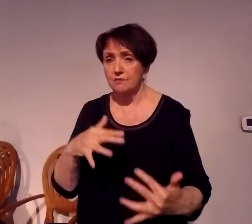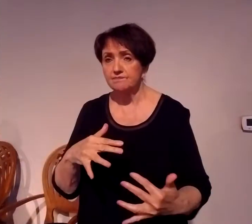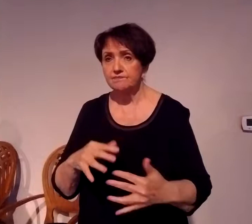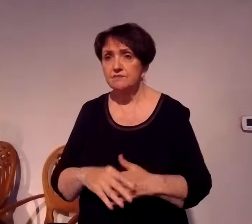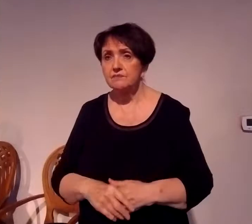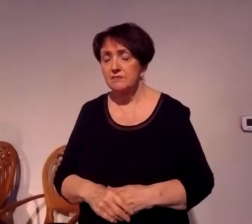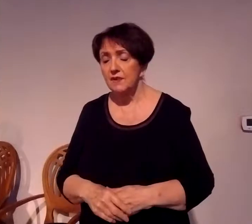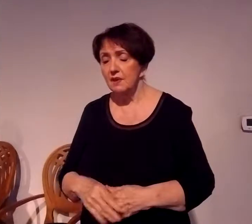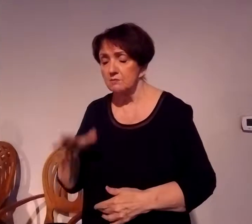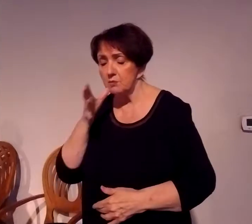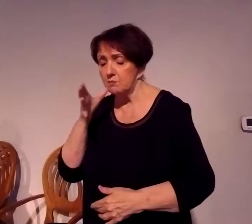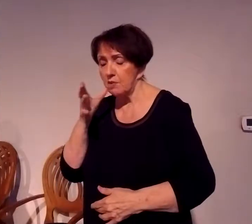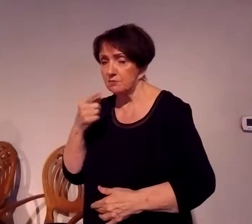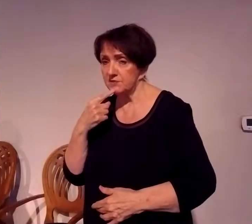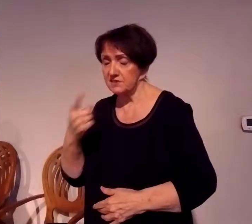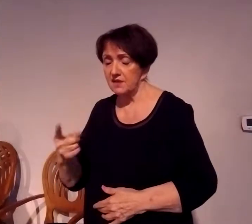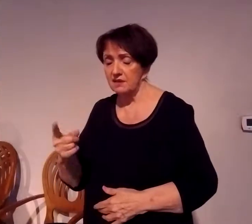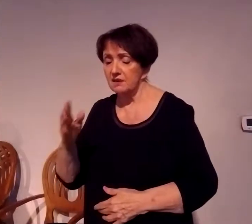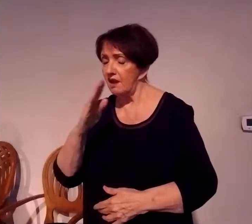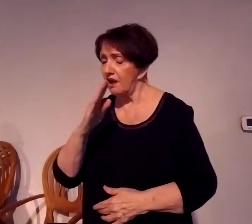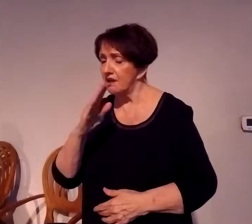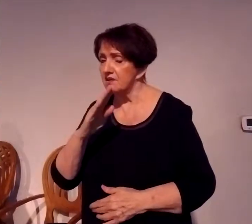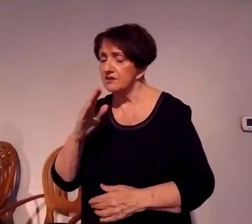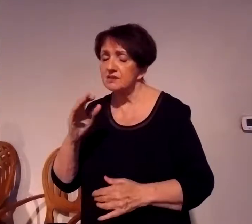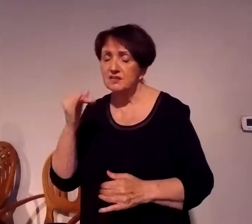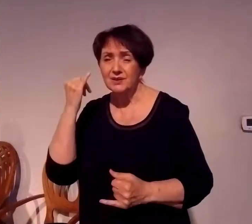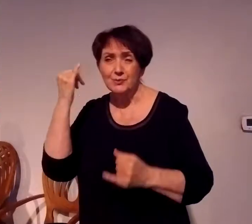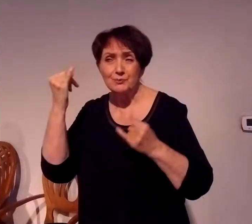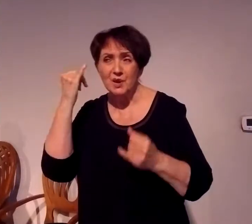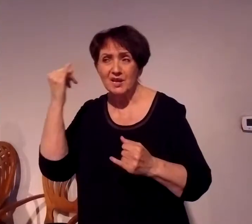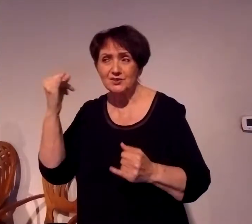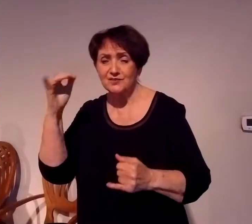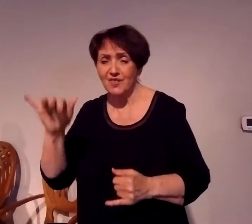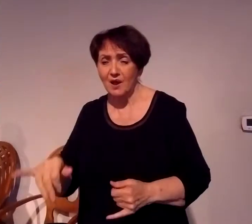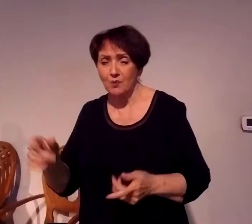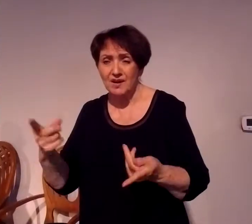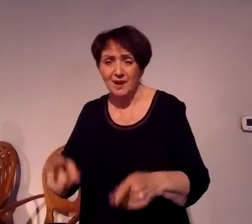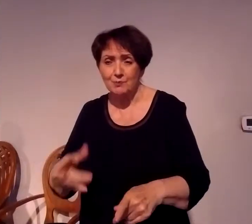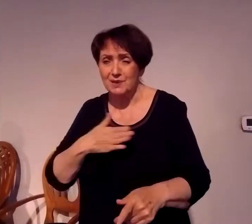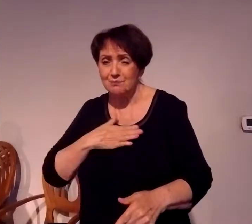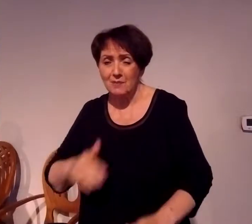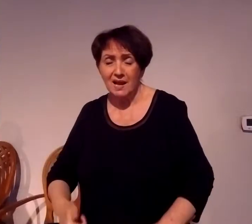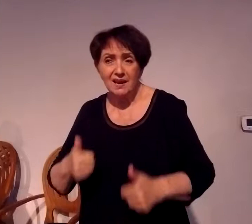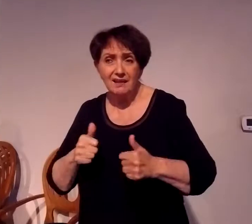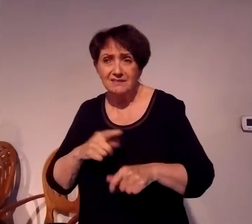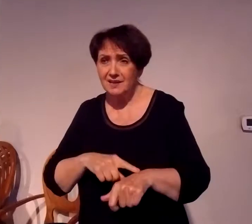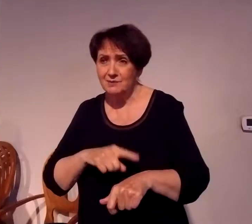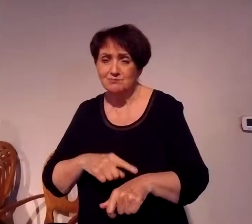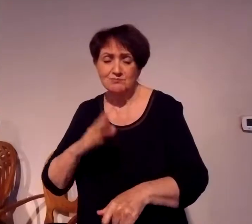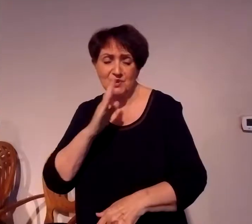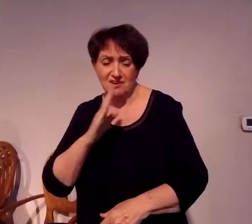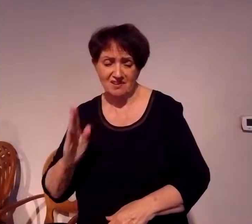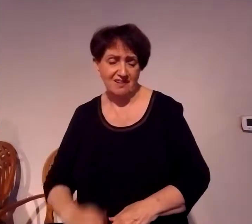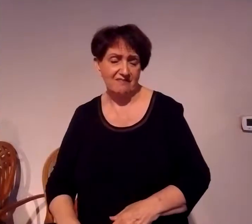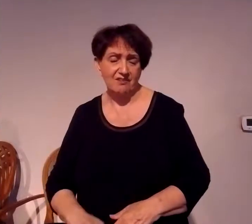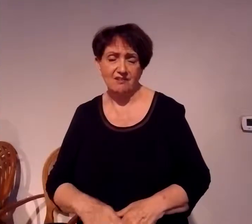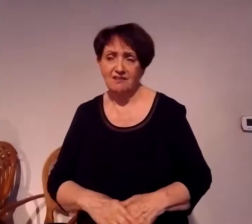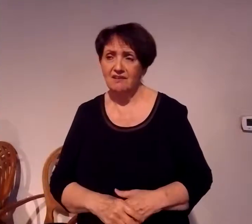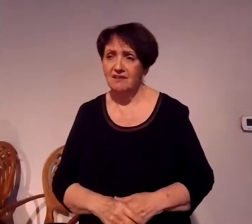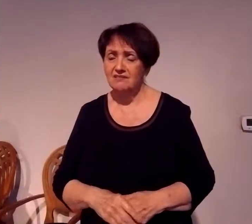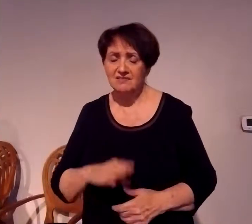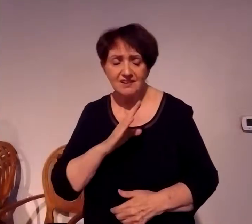And she said, never in my lifetime could I have imagined that that would happen. Never in my lifetime could I have imagined that.